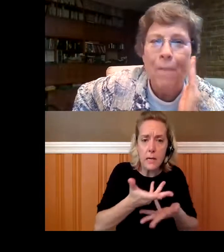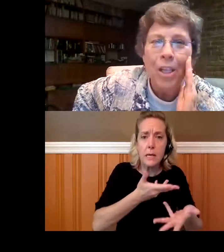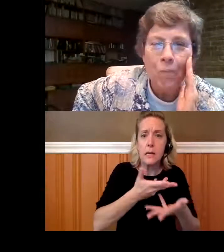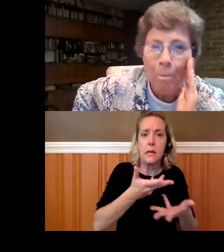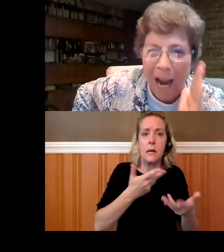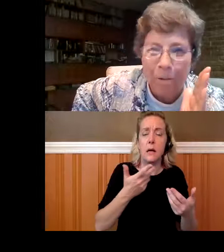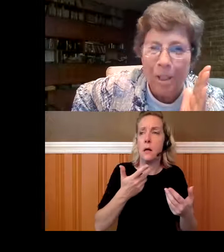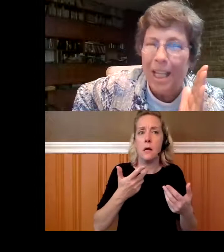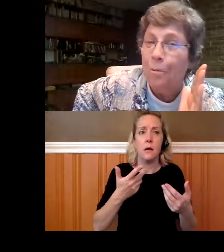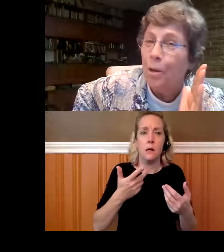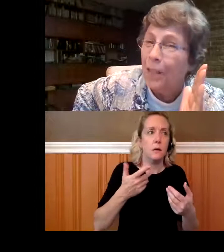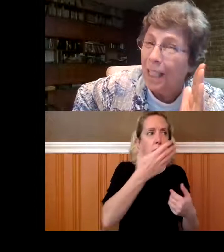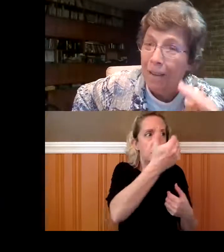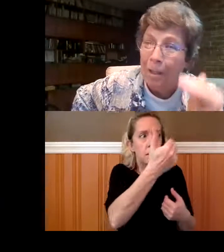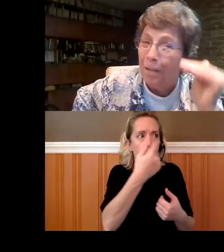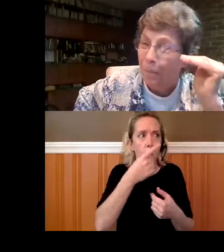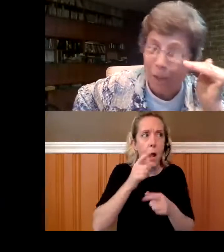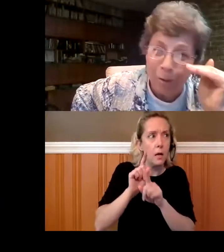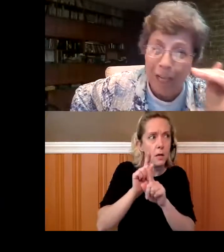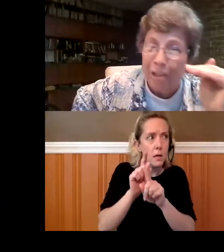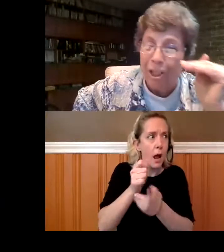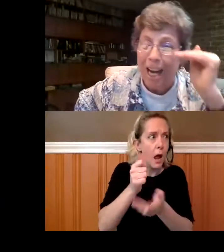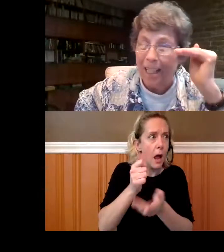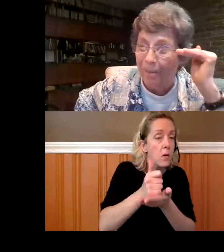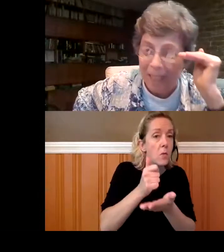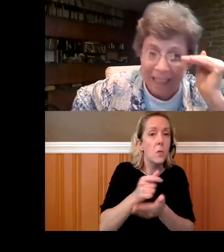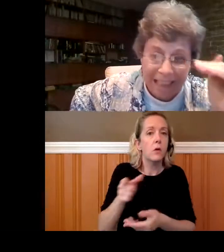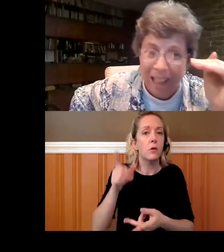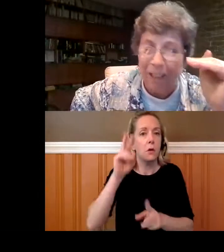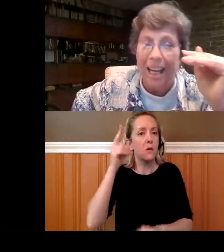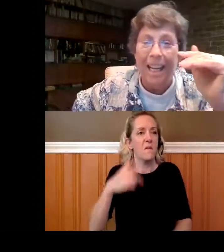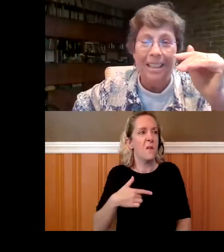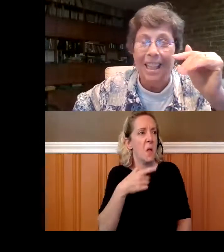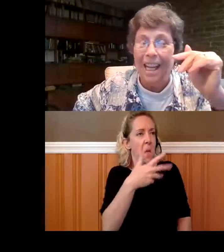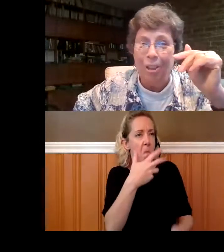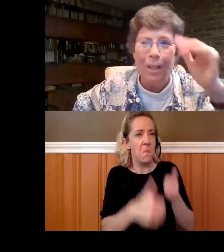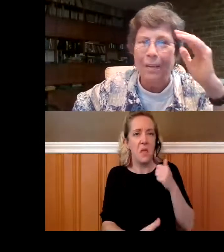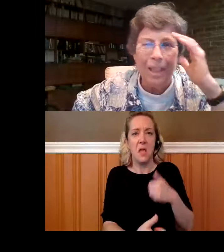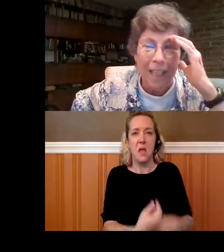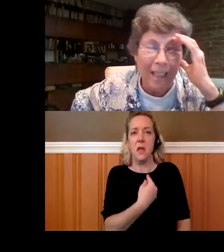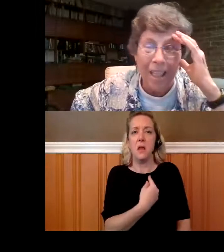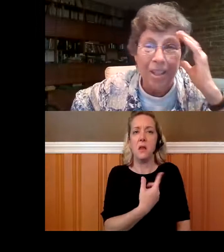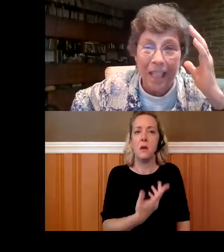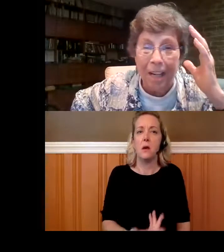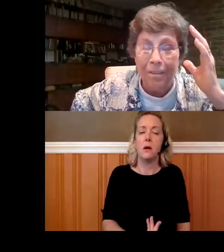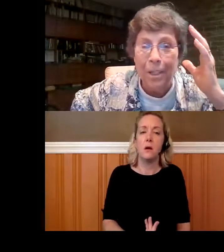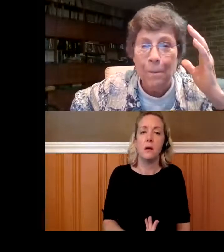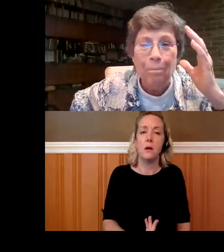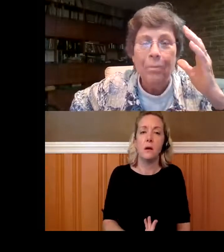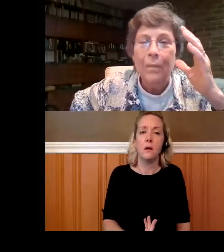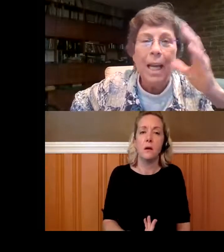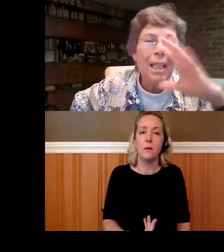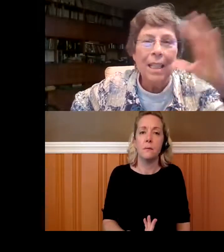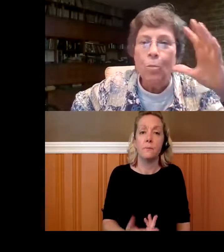of Mr. Radio Shack and Miss Cleaner and doing everything they could think of. And it didn't work out. And so